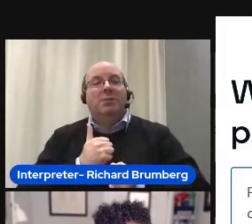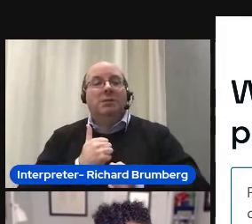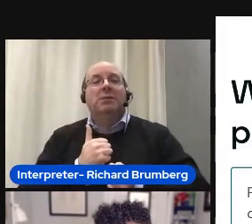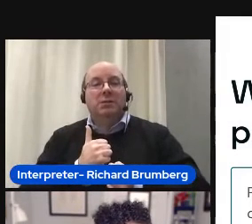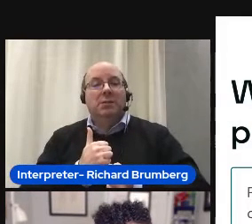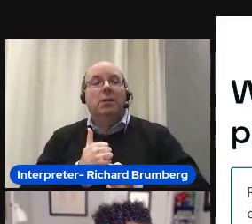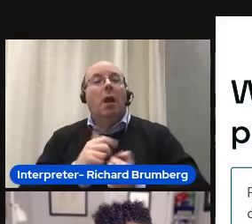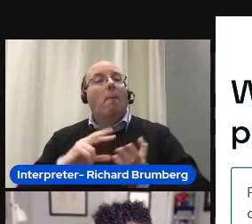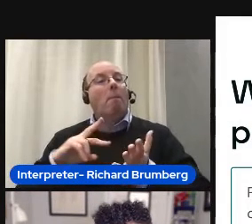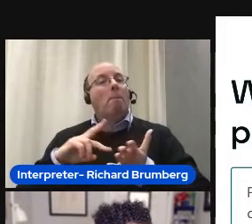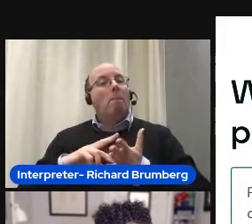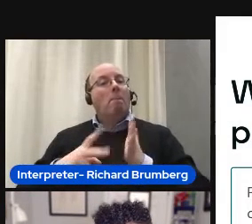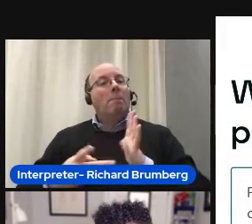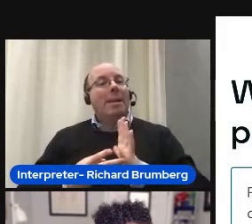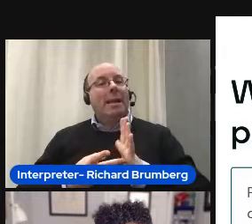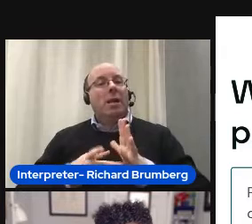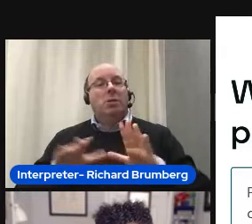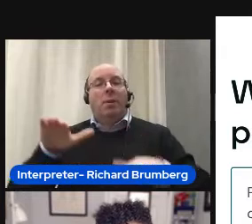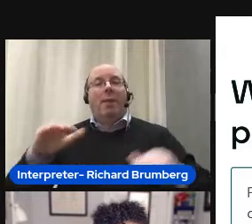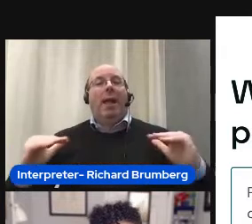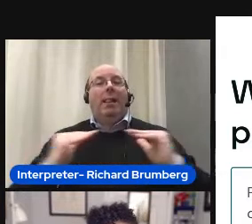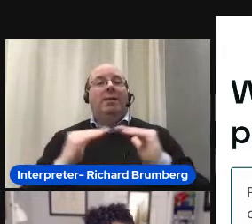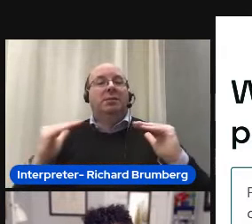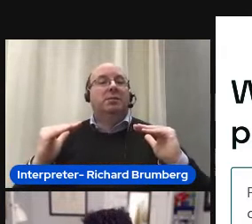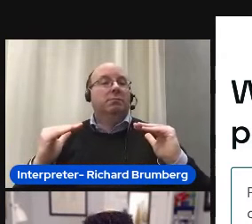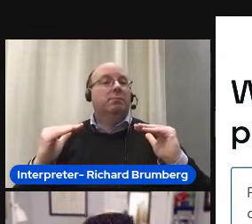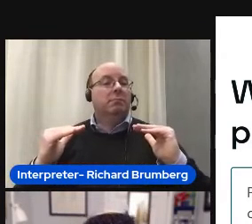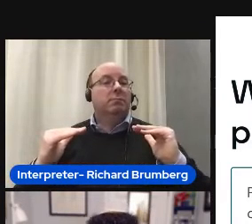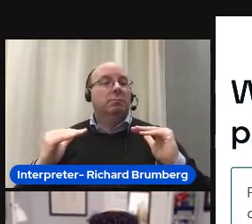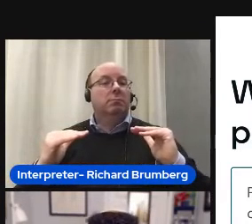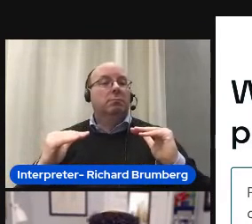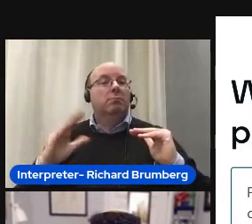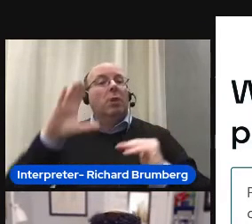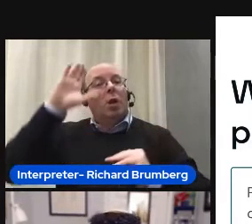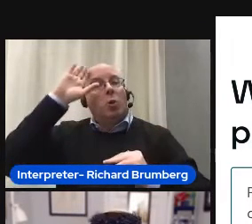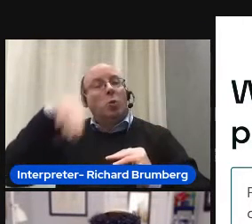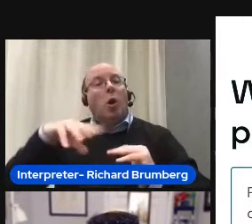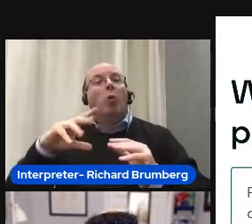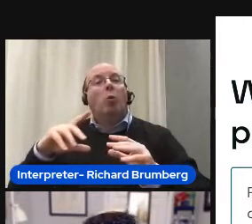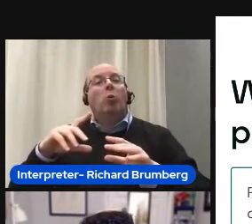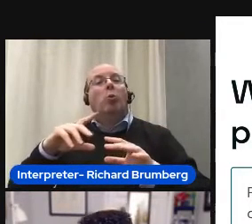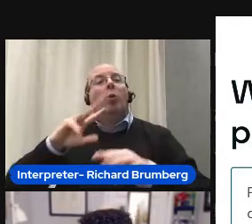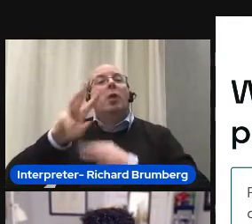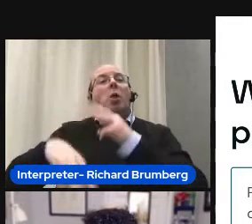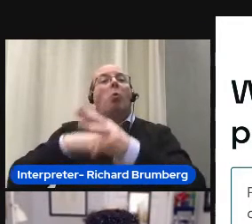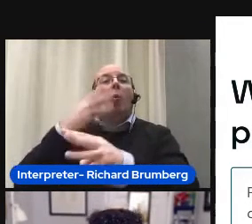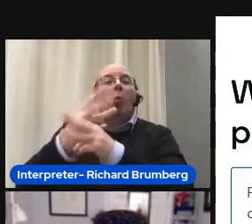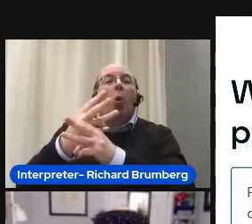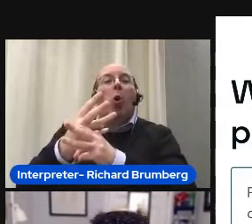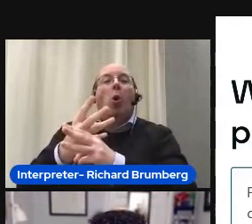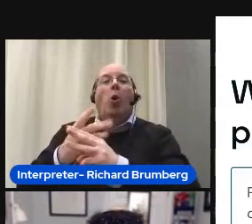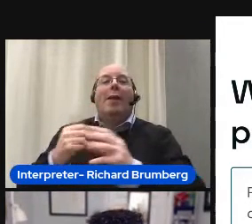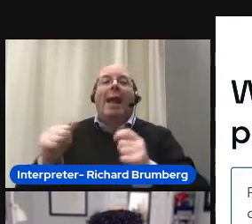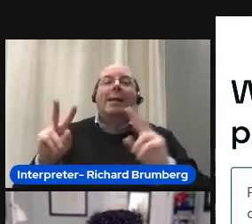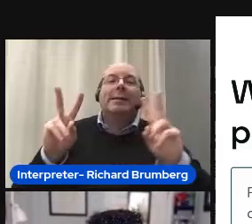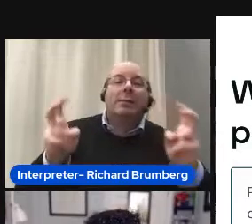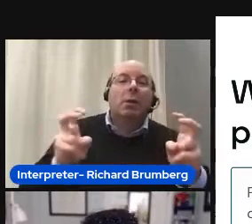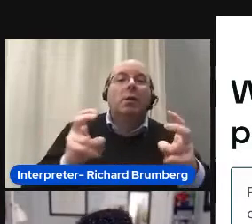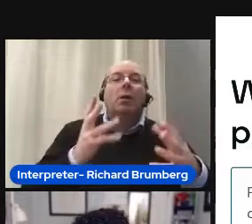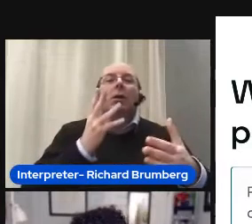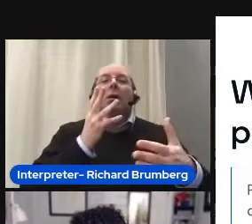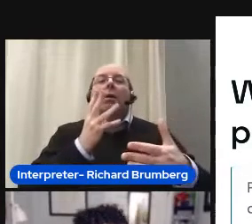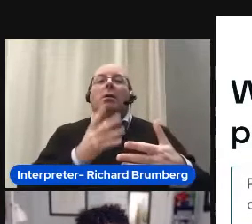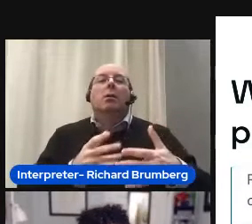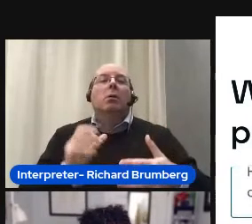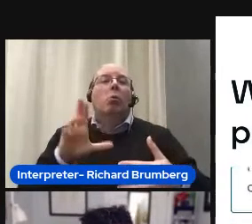me, that needs to be a balance. One of the things that I've said is that when I work out in the larger world on any issue, whether it be racism, whether